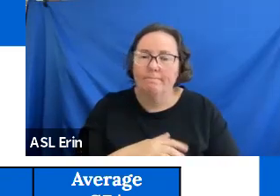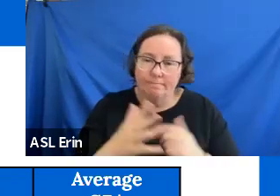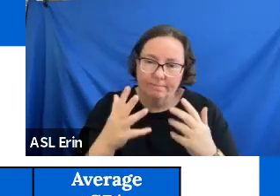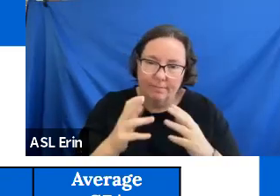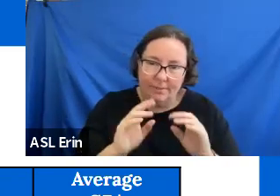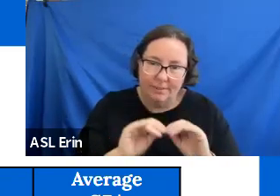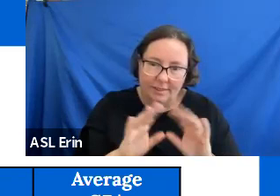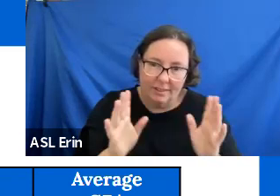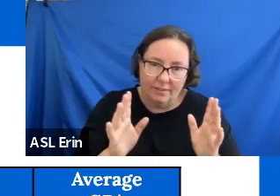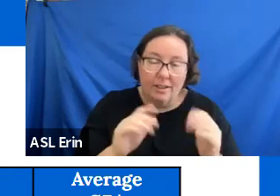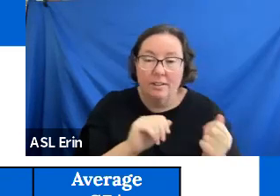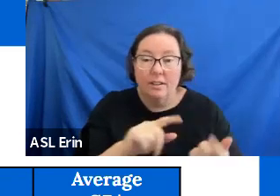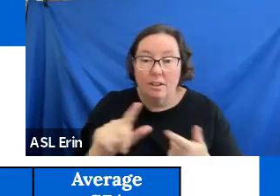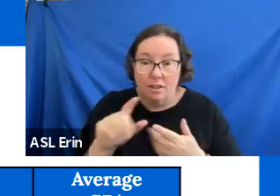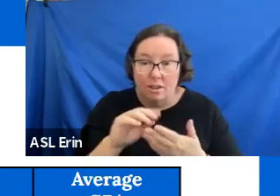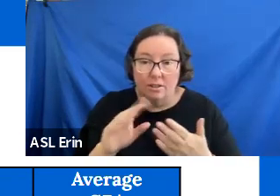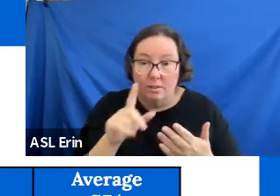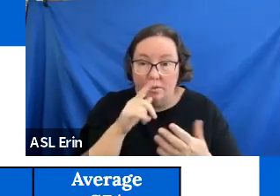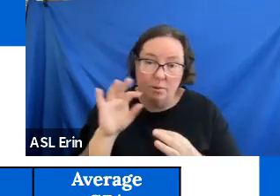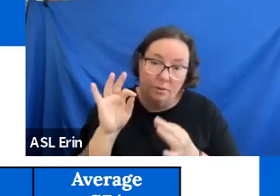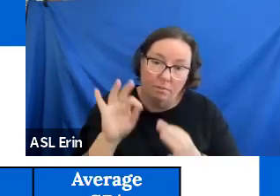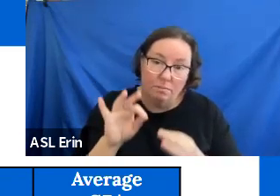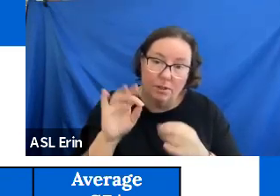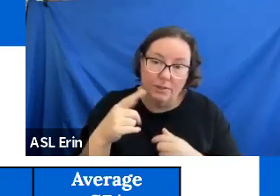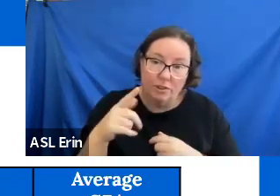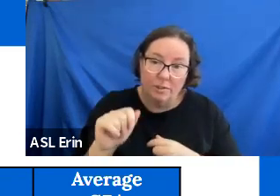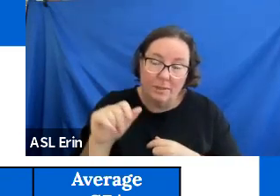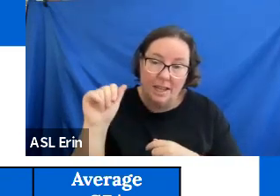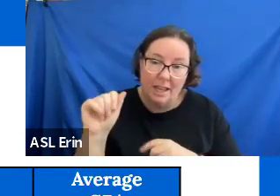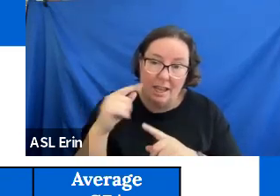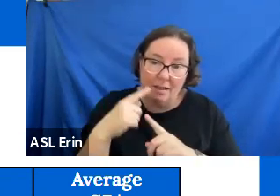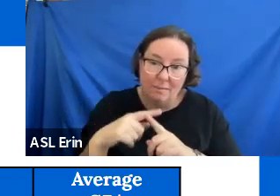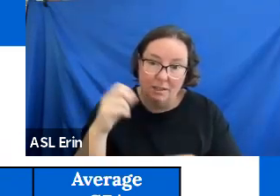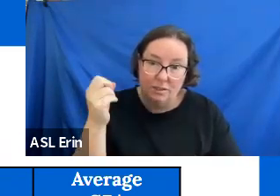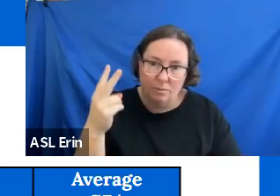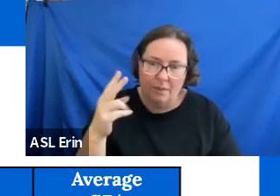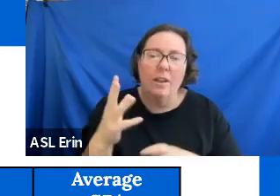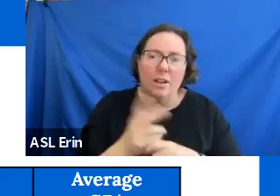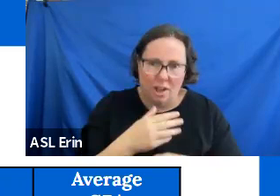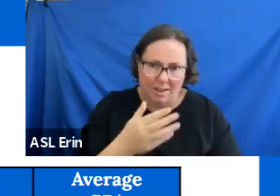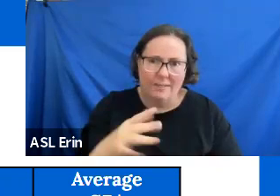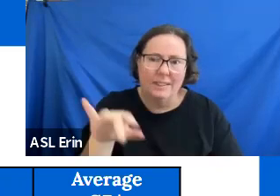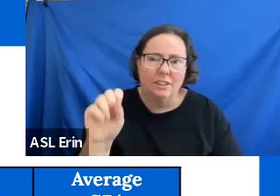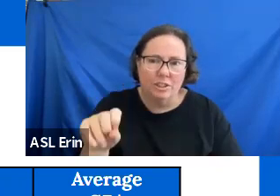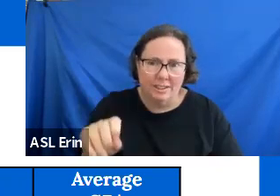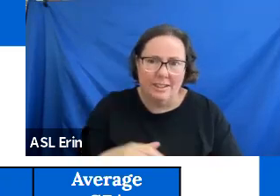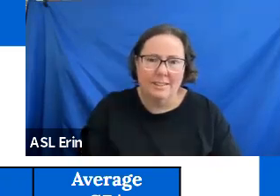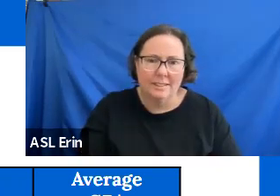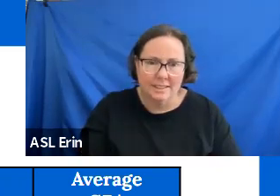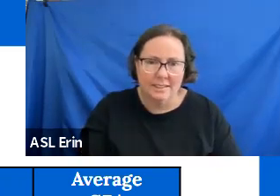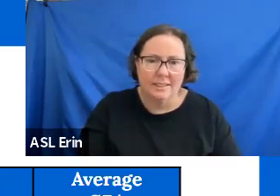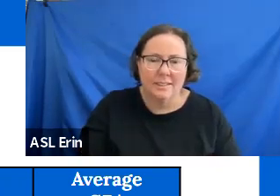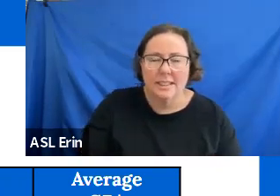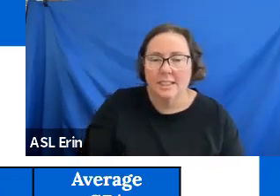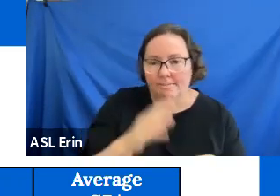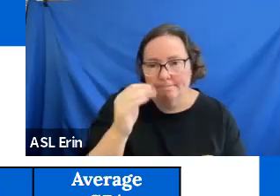clarify that all students with a perfect GPA at 12 did receive an invitation.